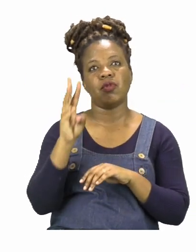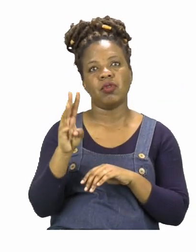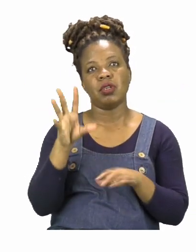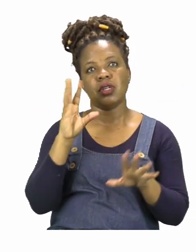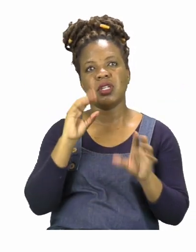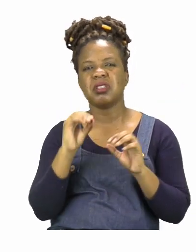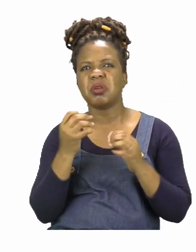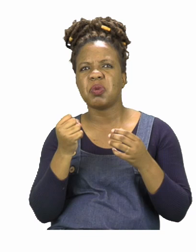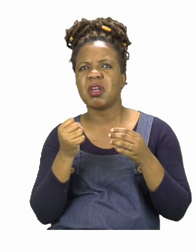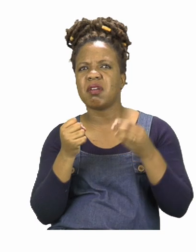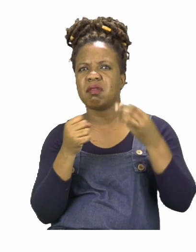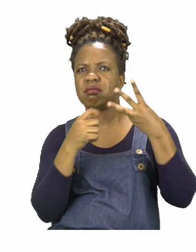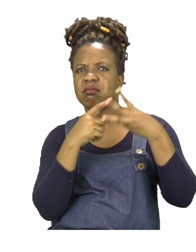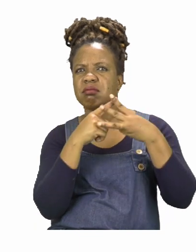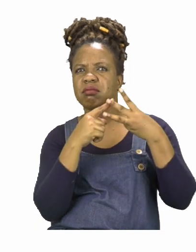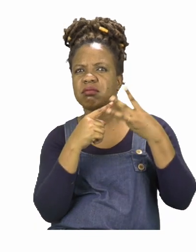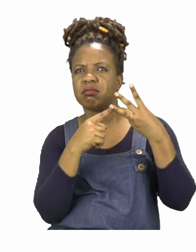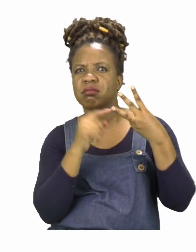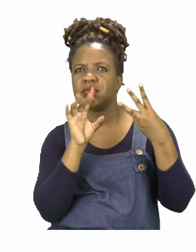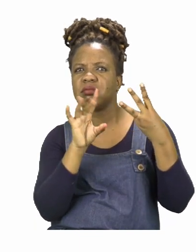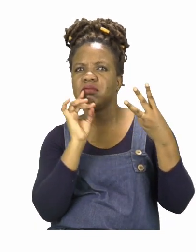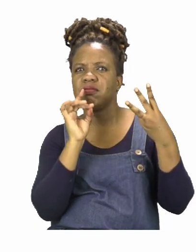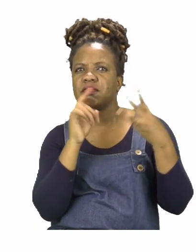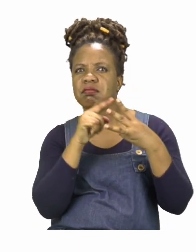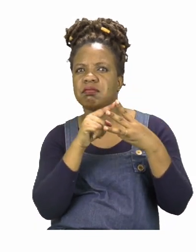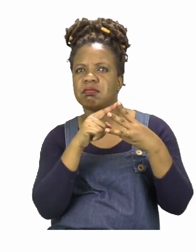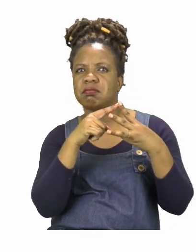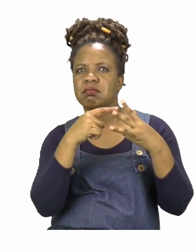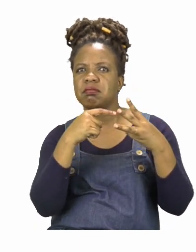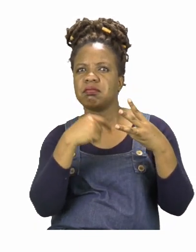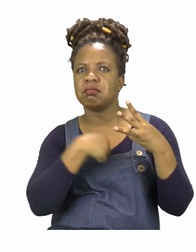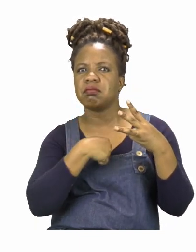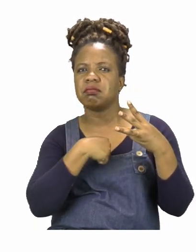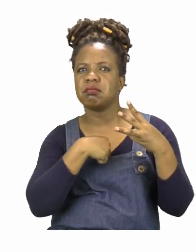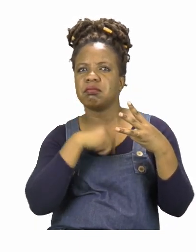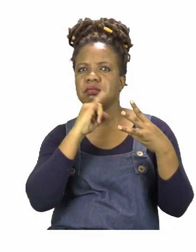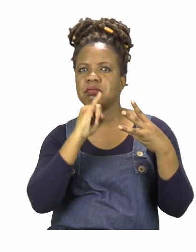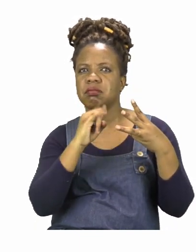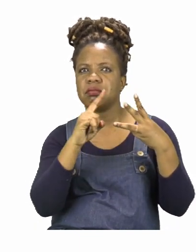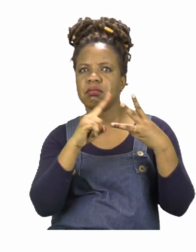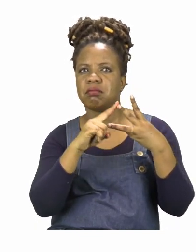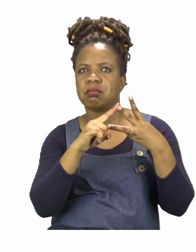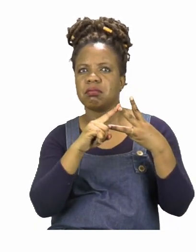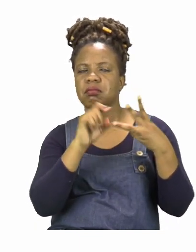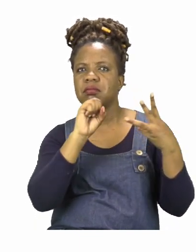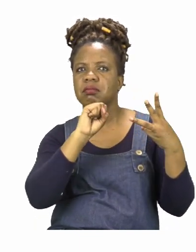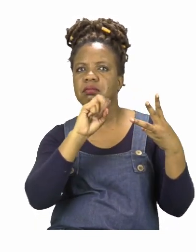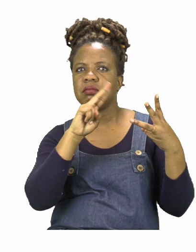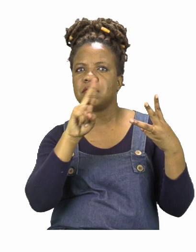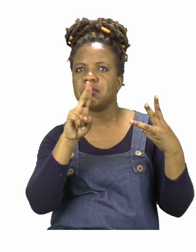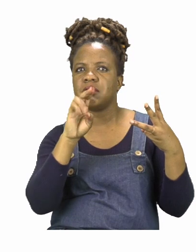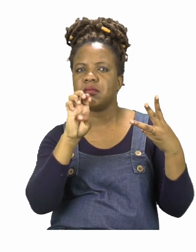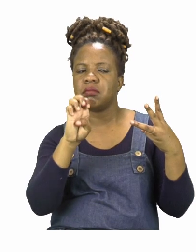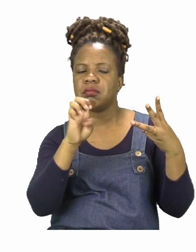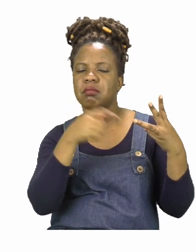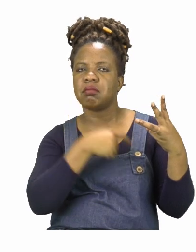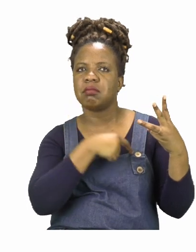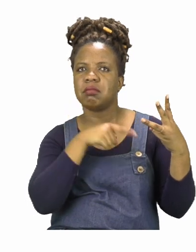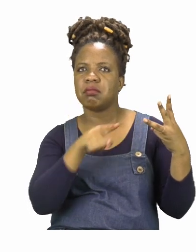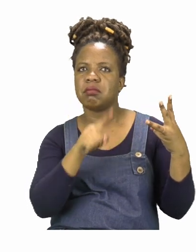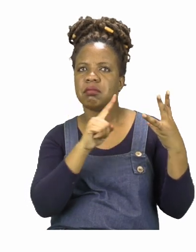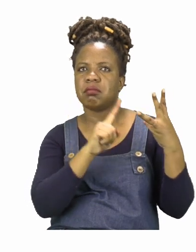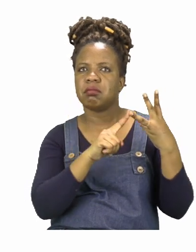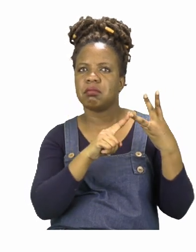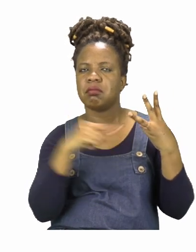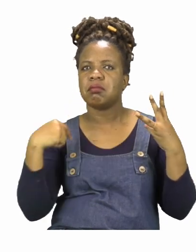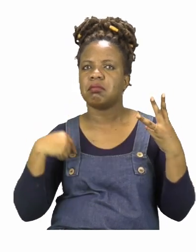he. Now in this case, we need to know that Mark is a boy. So we know that we're looking for something